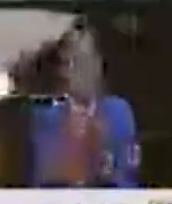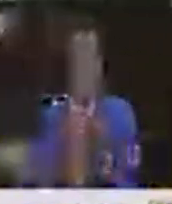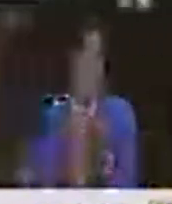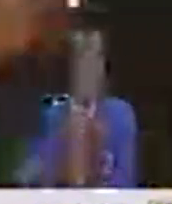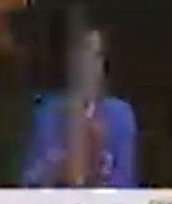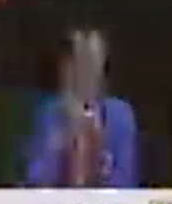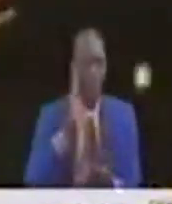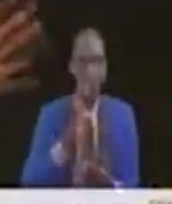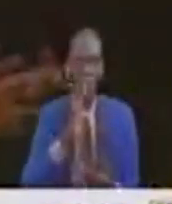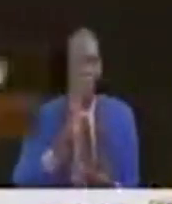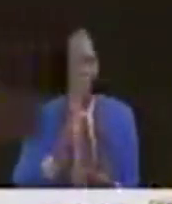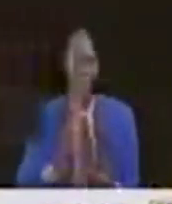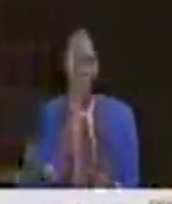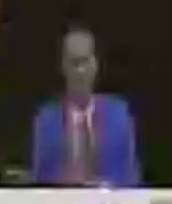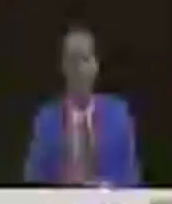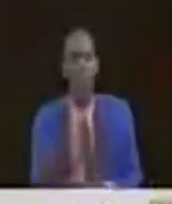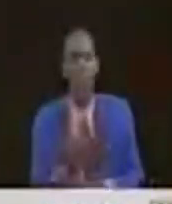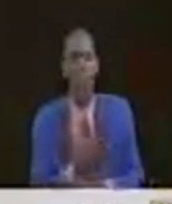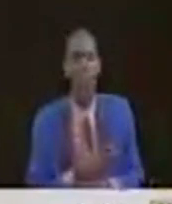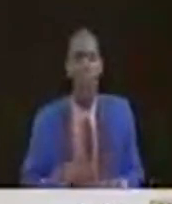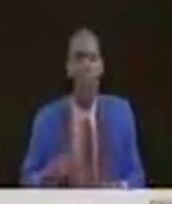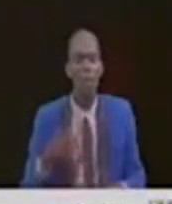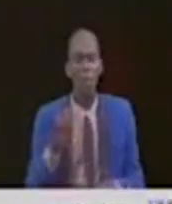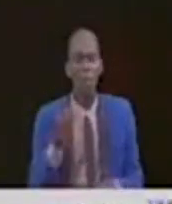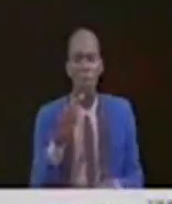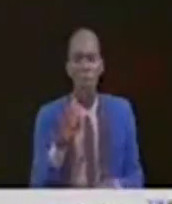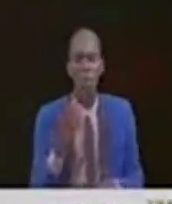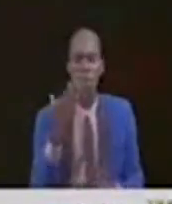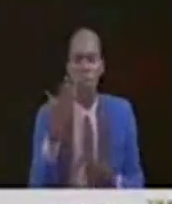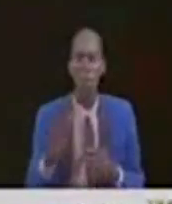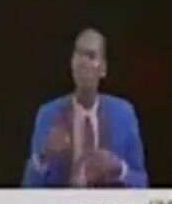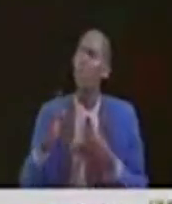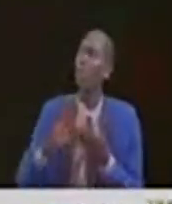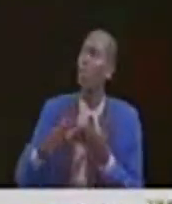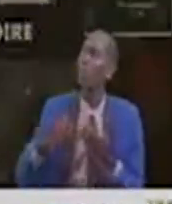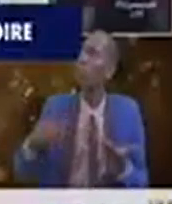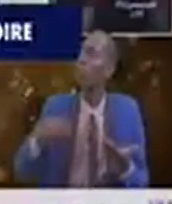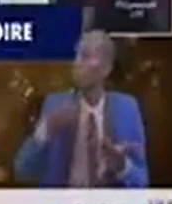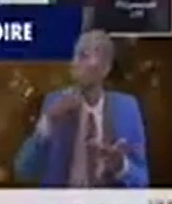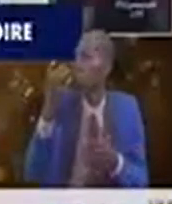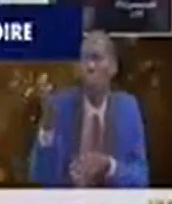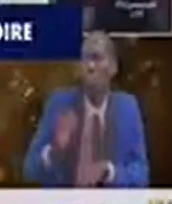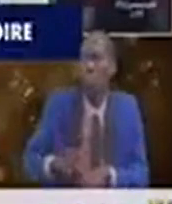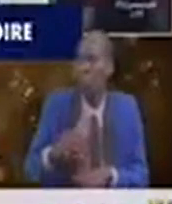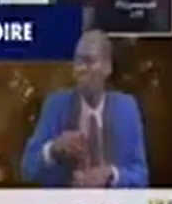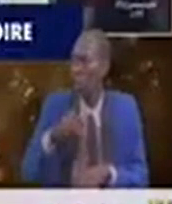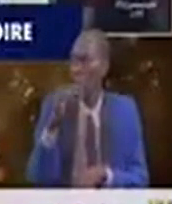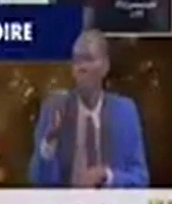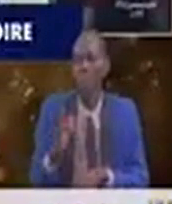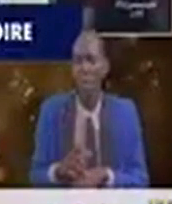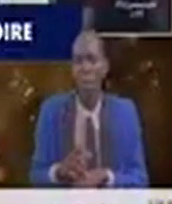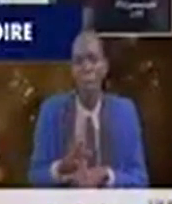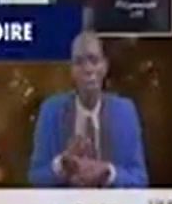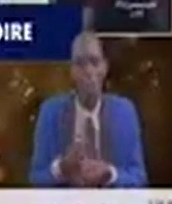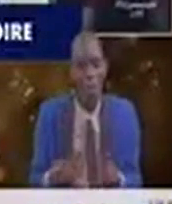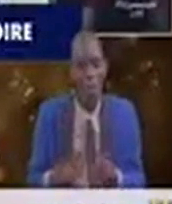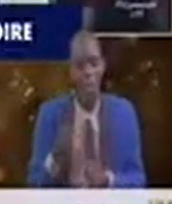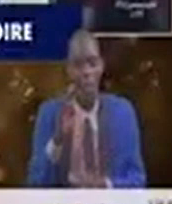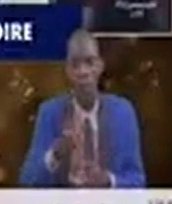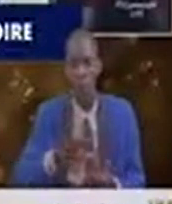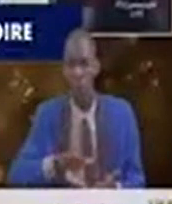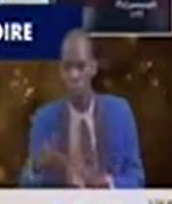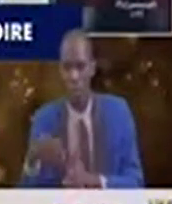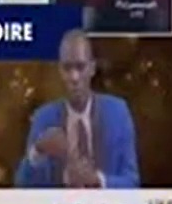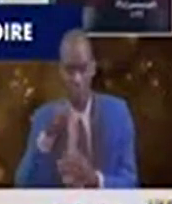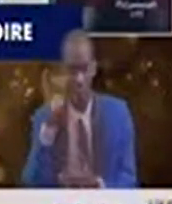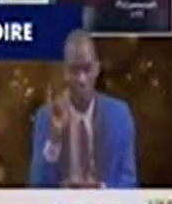sanctified, I didn't touch her, I didn't do anything. If you die in that condition, God said, you die and you will go